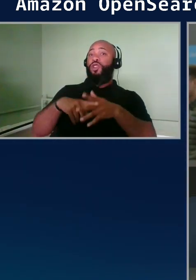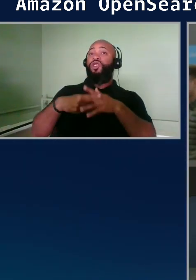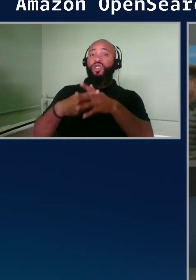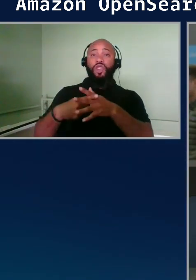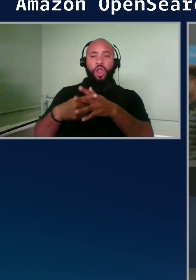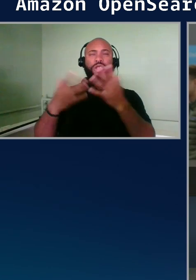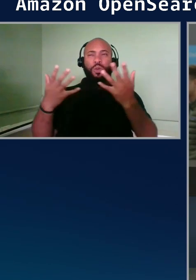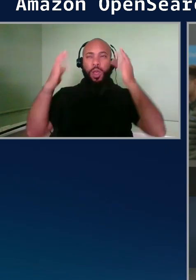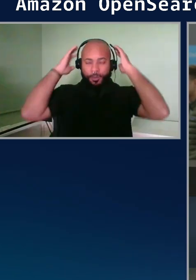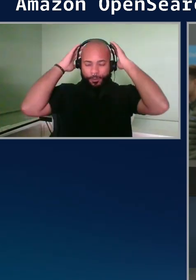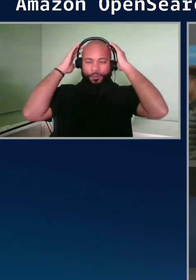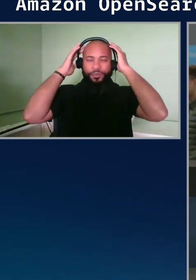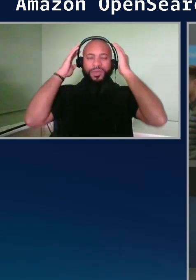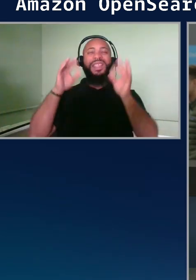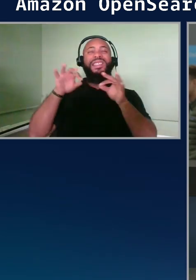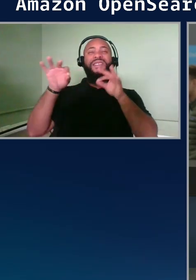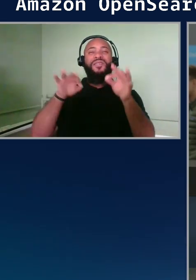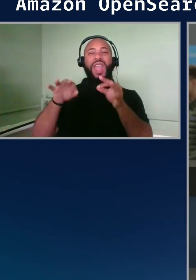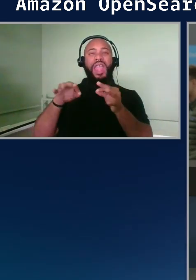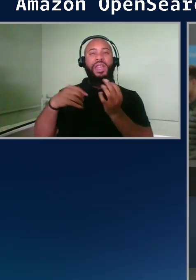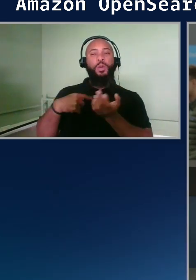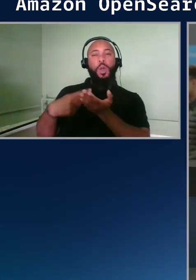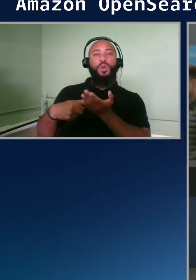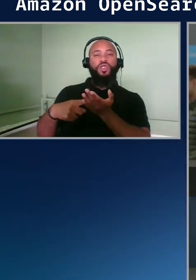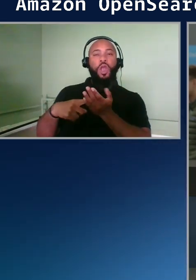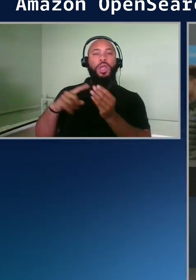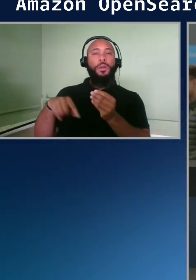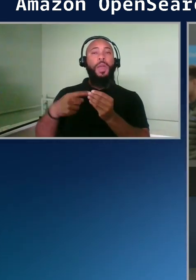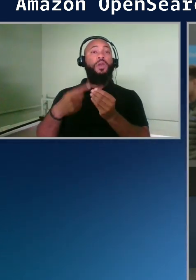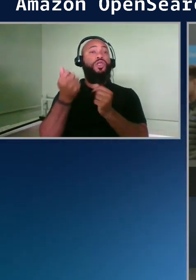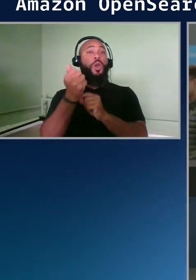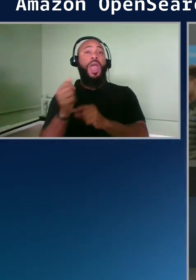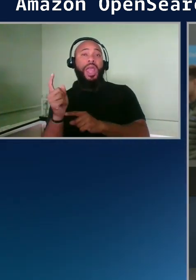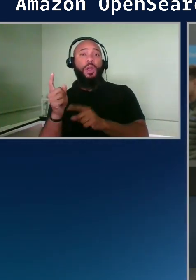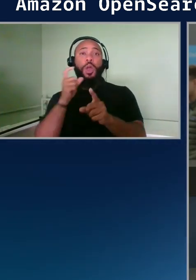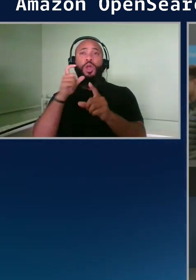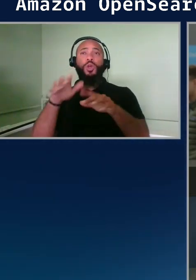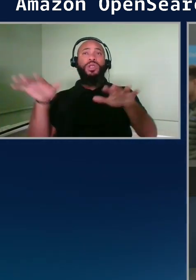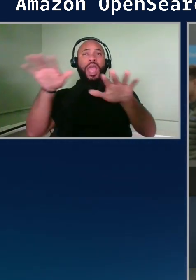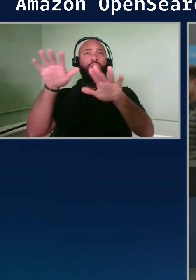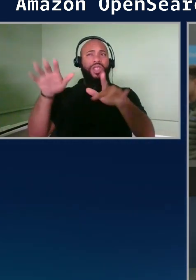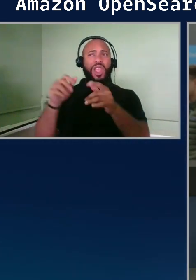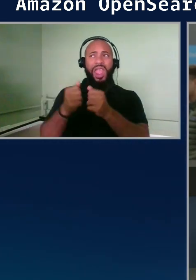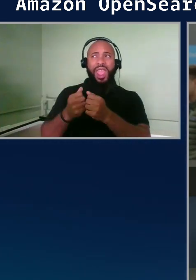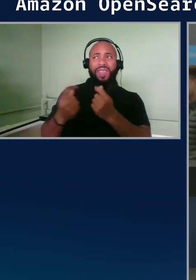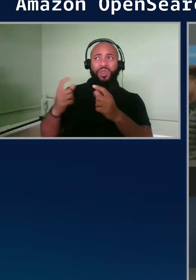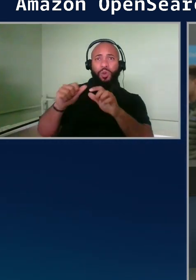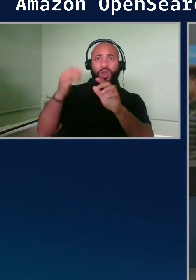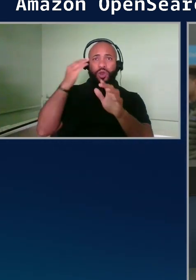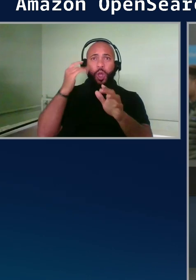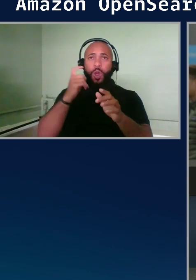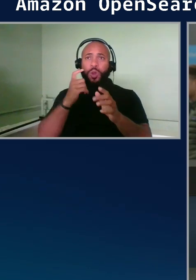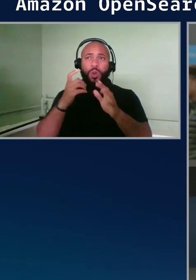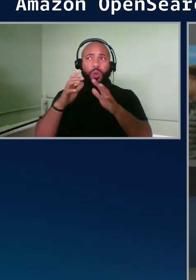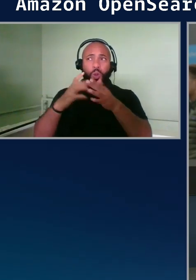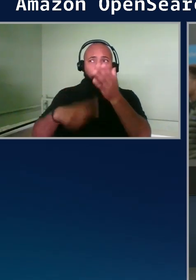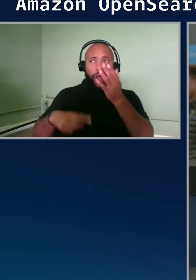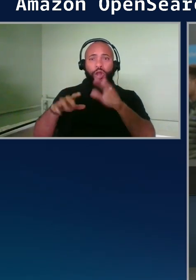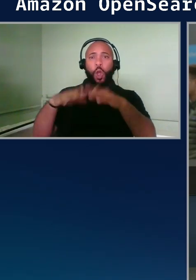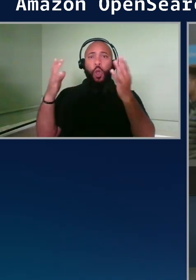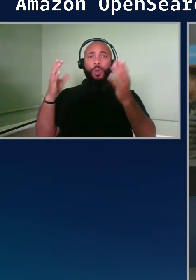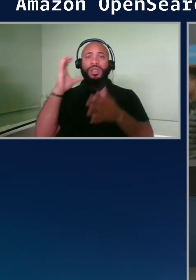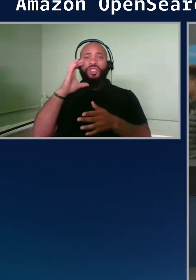defining what we're talking about here. So for anybody who's out there, does everybody know what OpenSearch zero-ETL is? And so